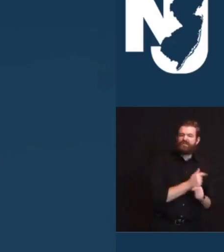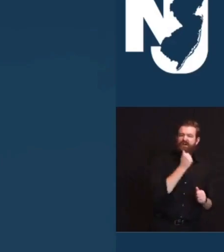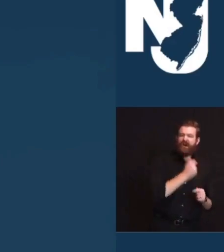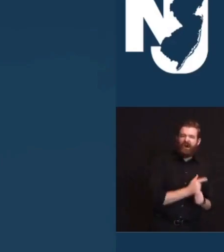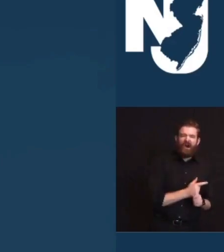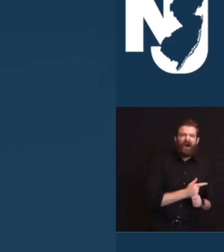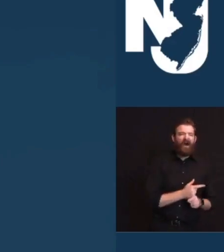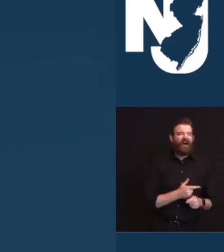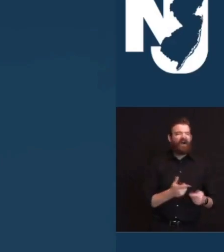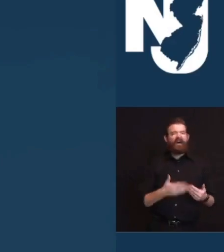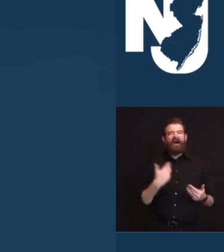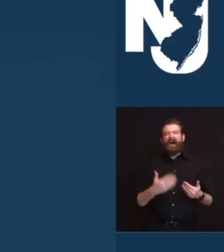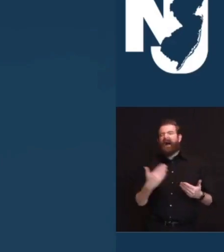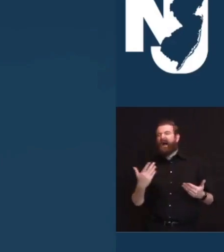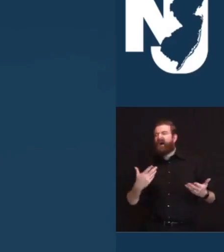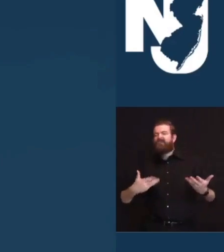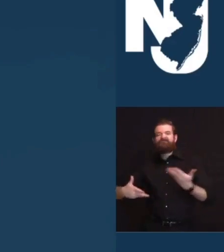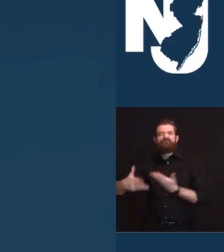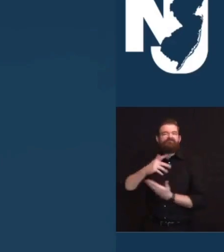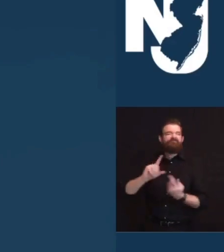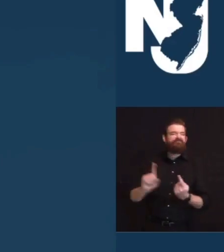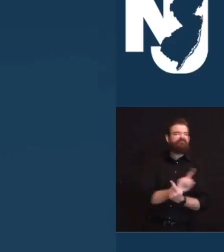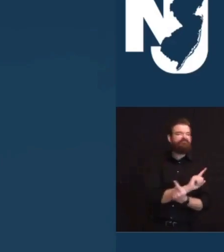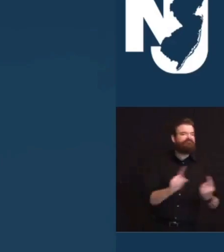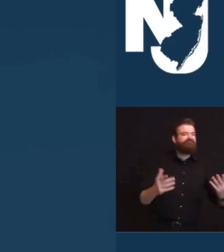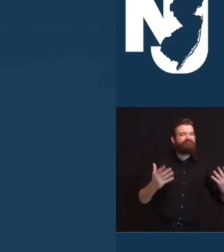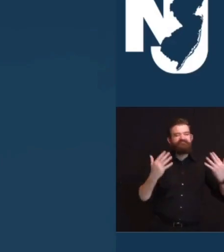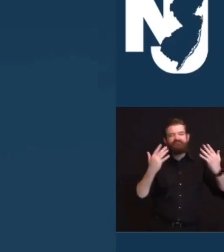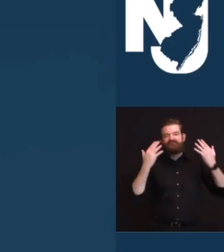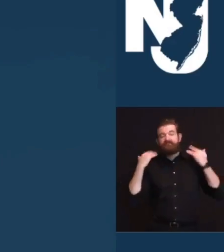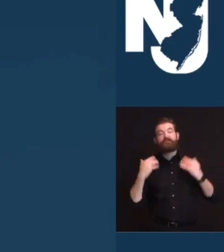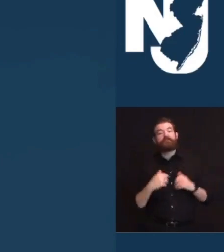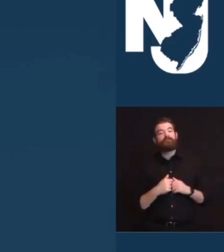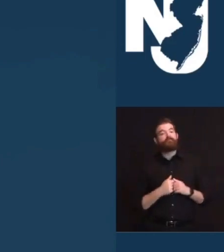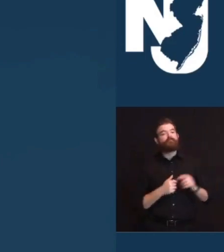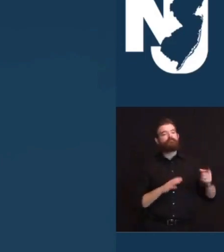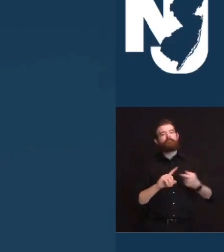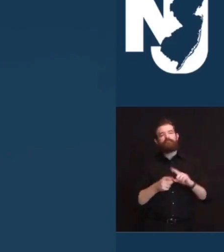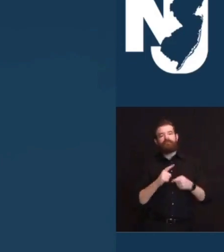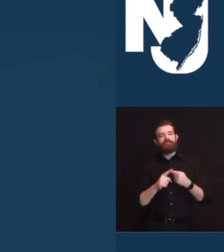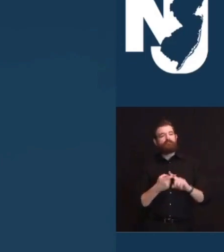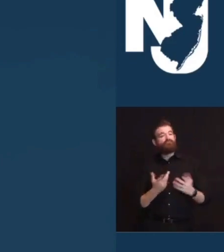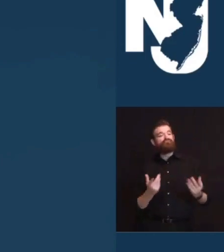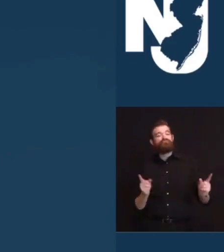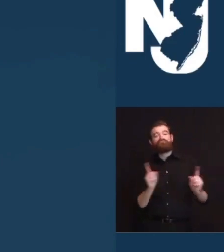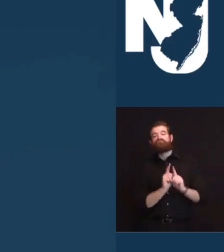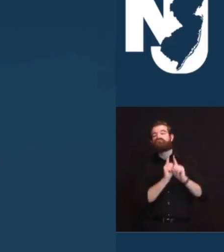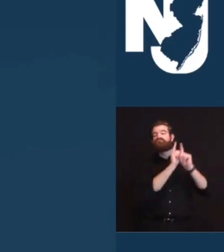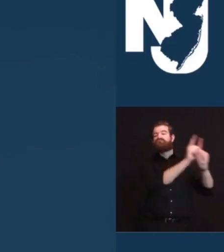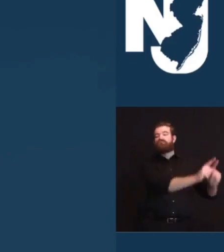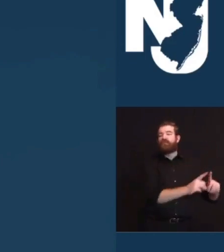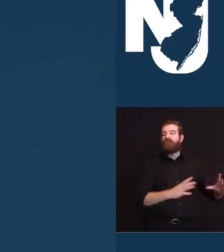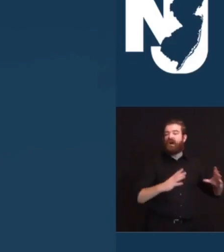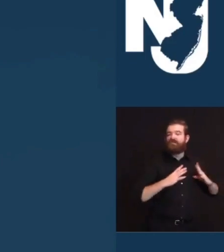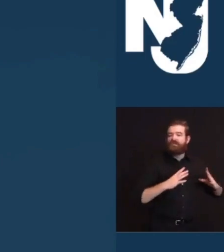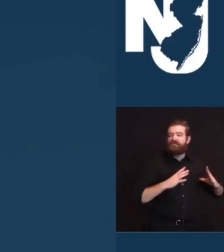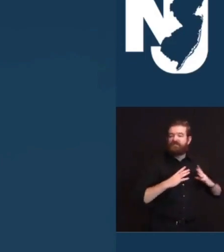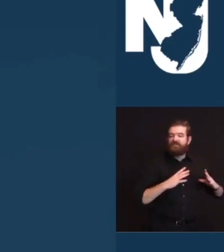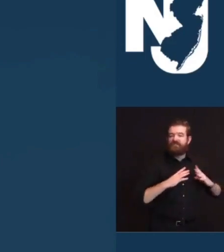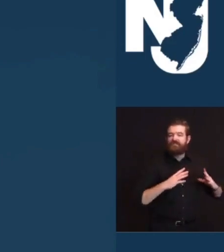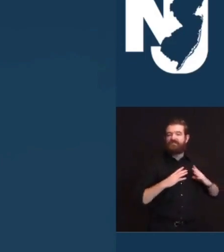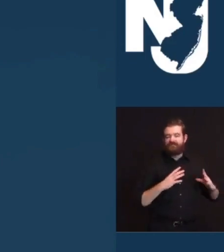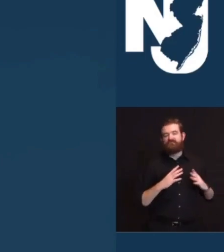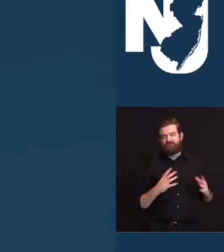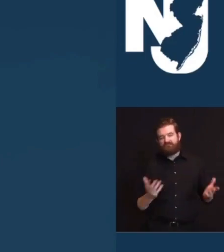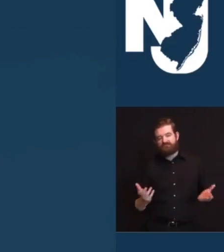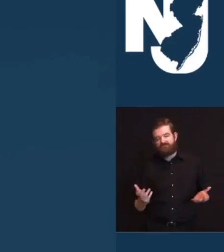went. Many of those friends would join John on an adventure now and then, including a trip to the Grand Canyon. He was a member of